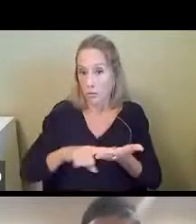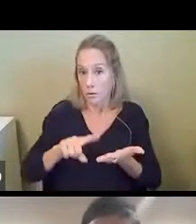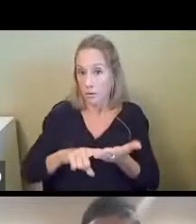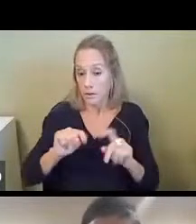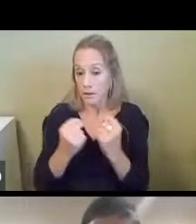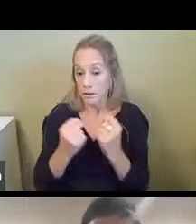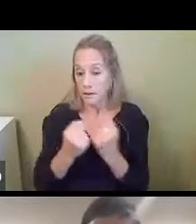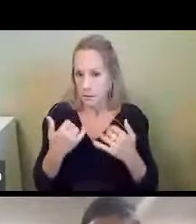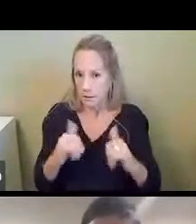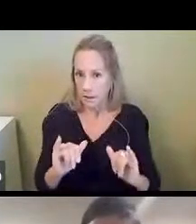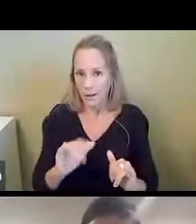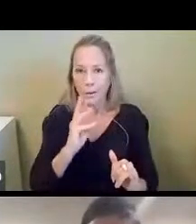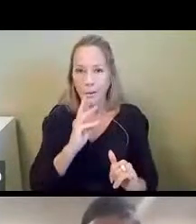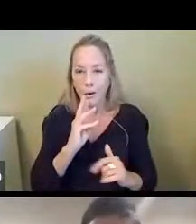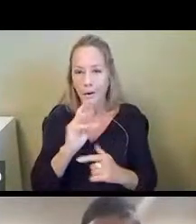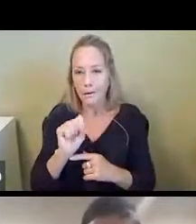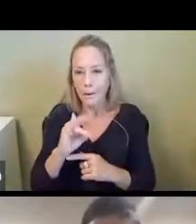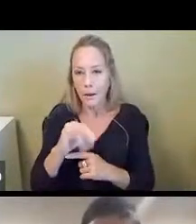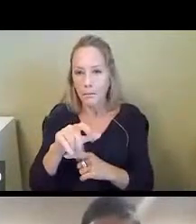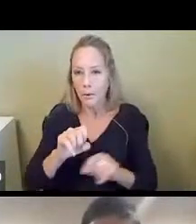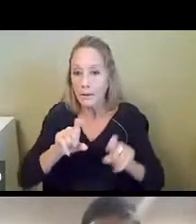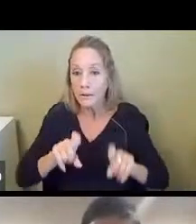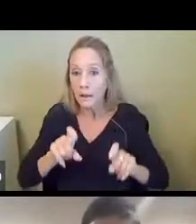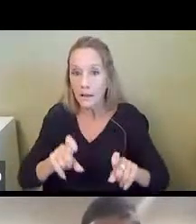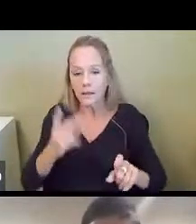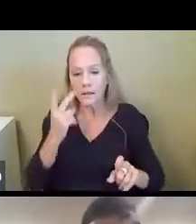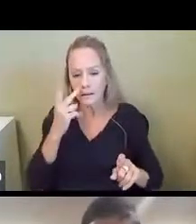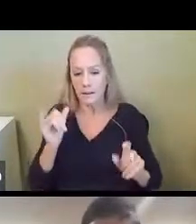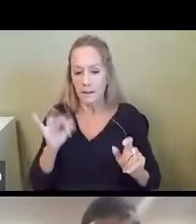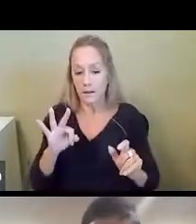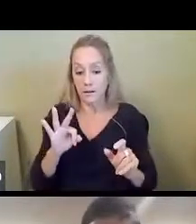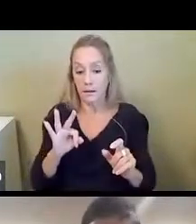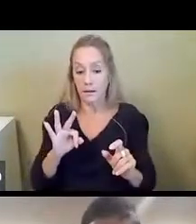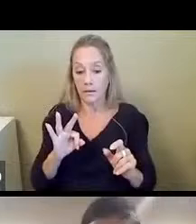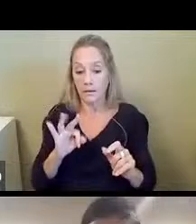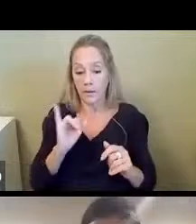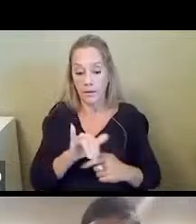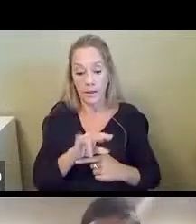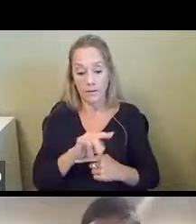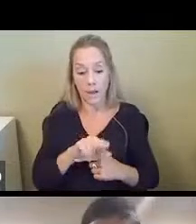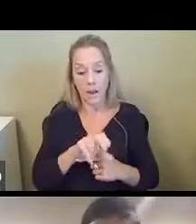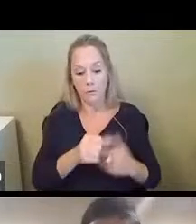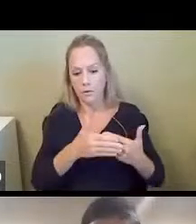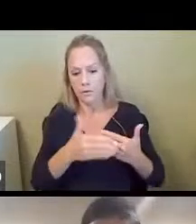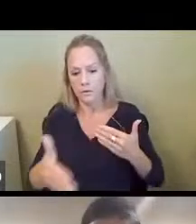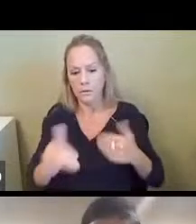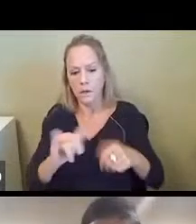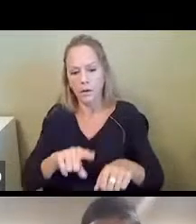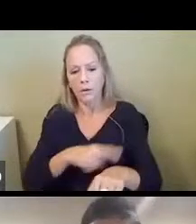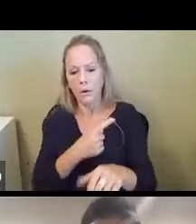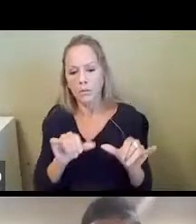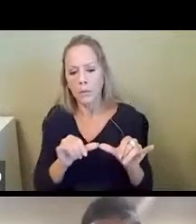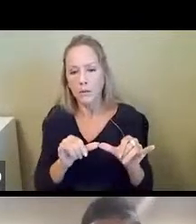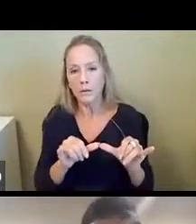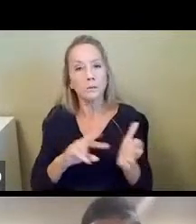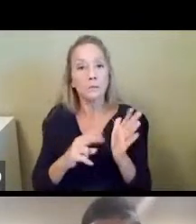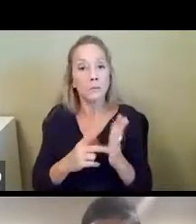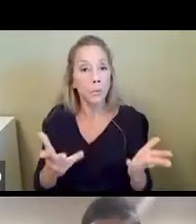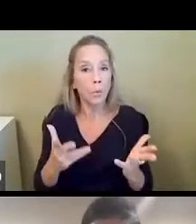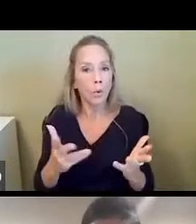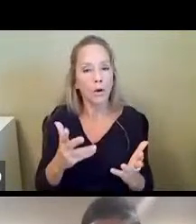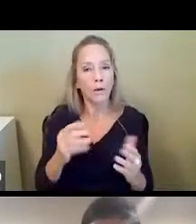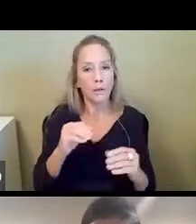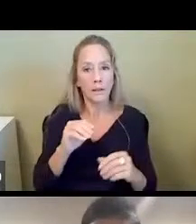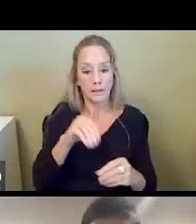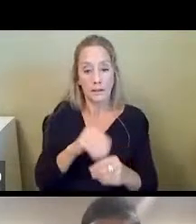wastewater sampling to get a better picture of the prevalence of the virus over a period of time. So for example, we're going in and looking over a 24-hour